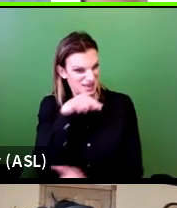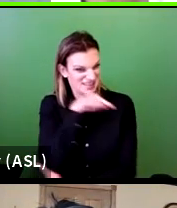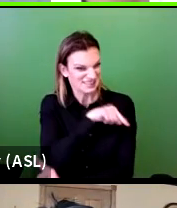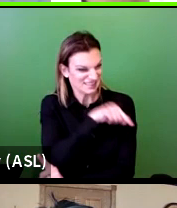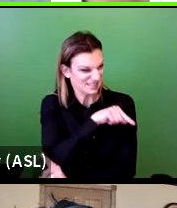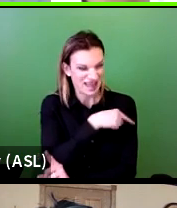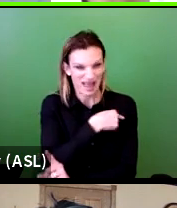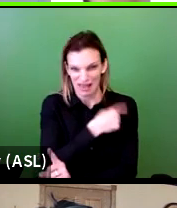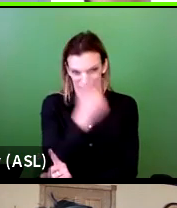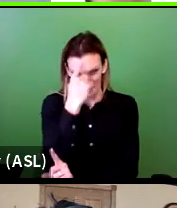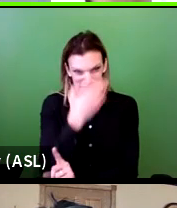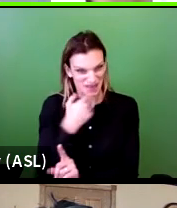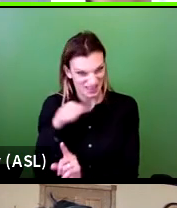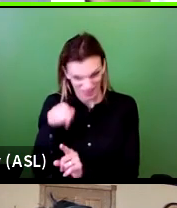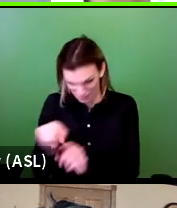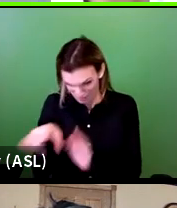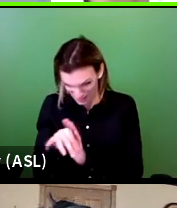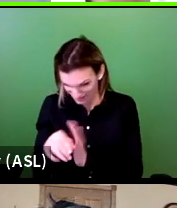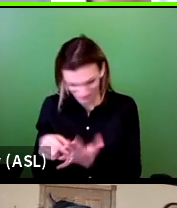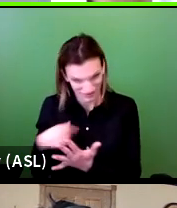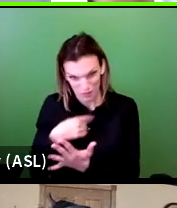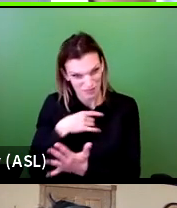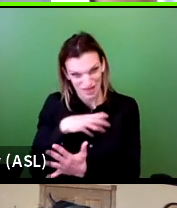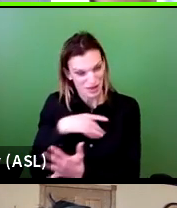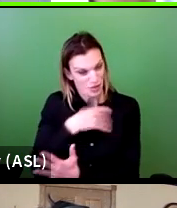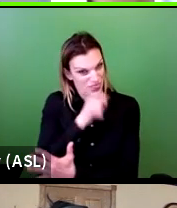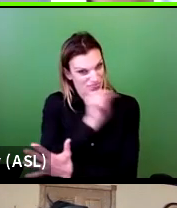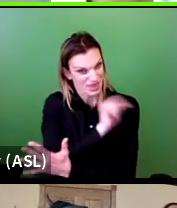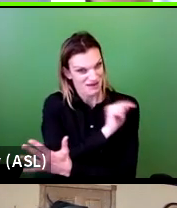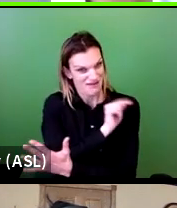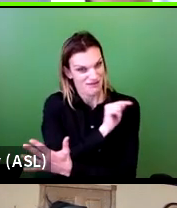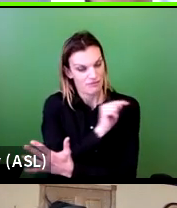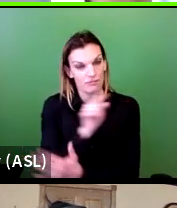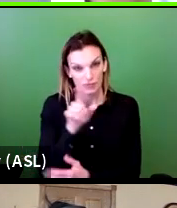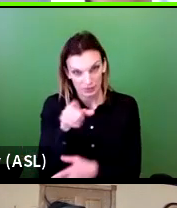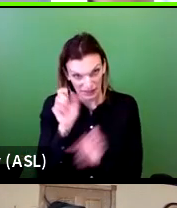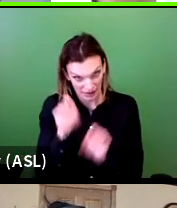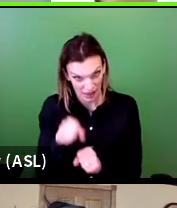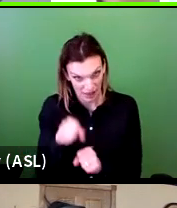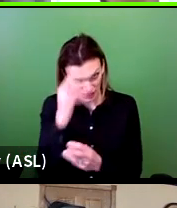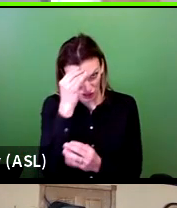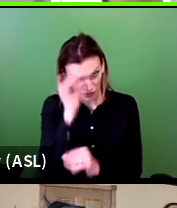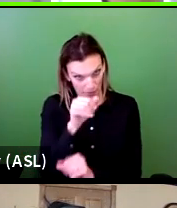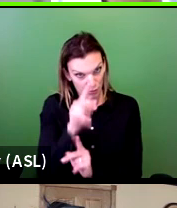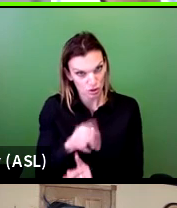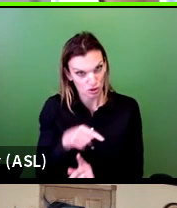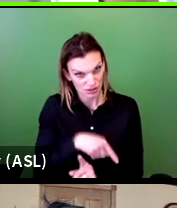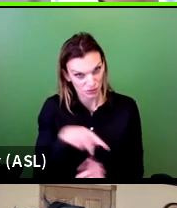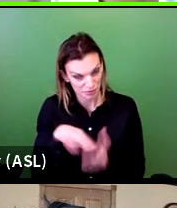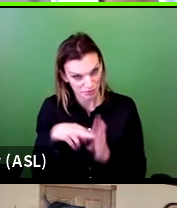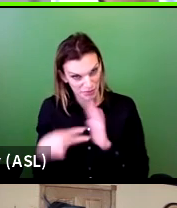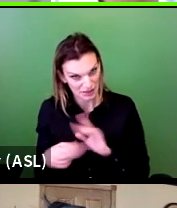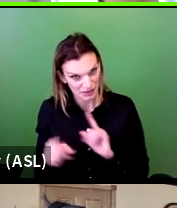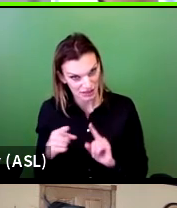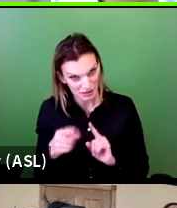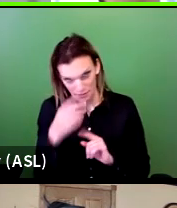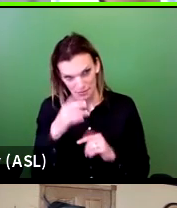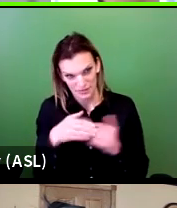best? Were you asking, is it still possible for that 6th person to be considered, even though you're not on the subcommittee?